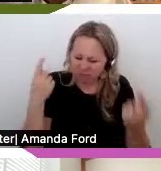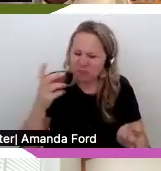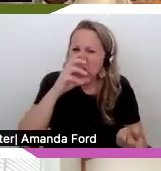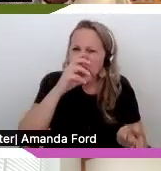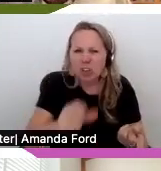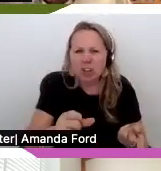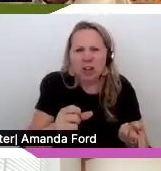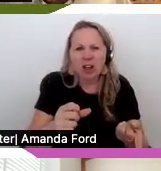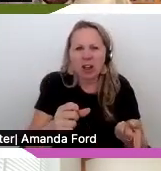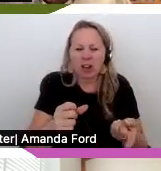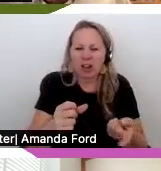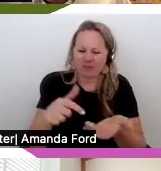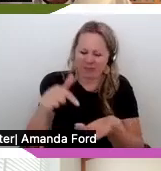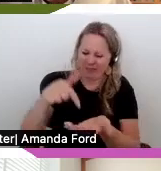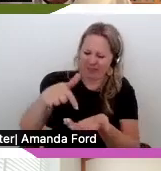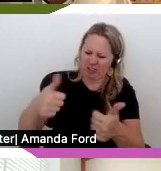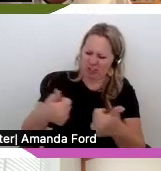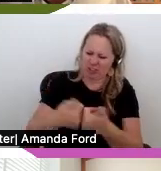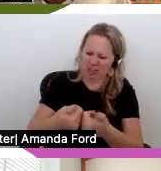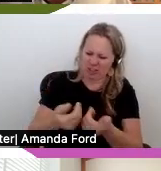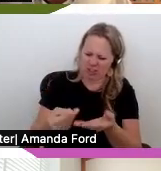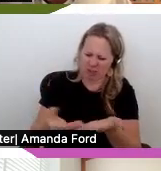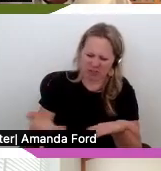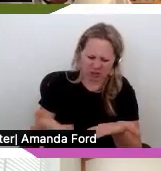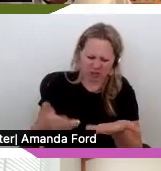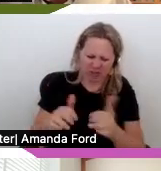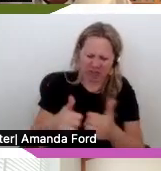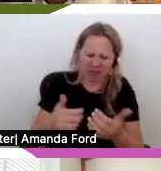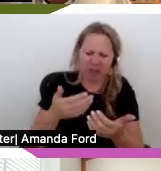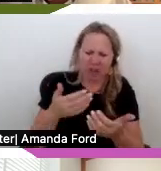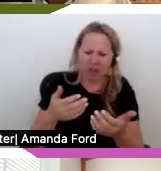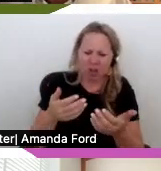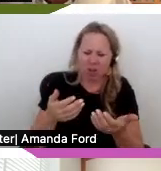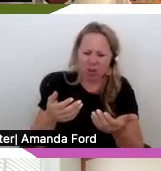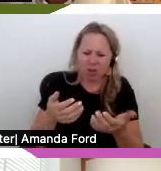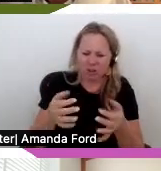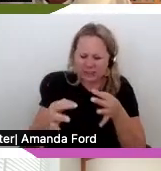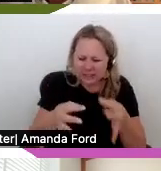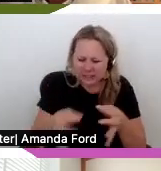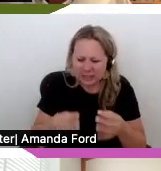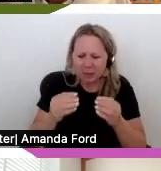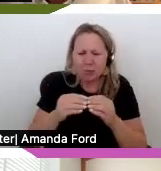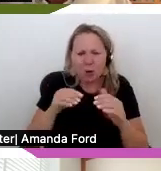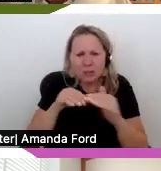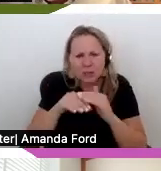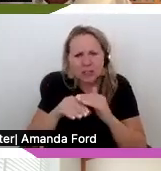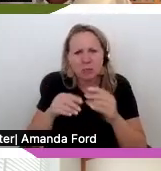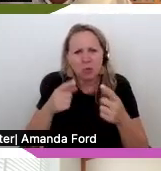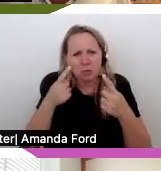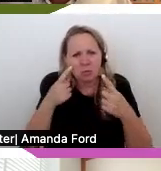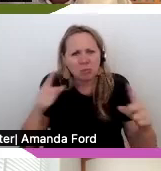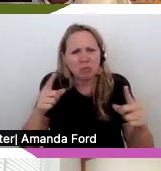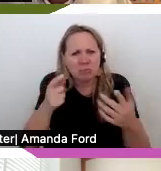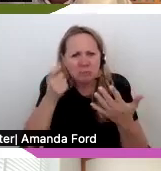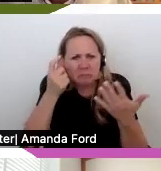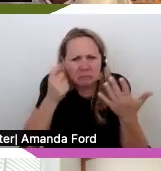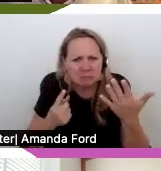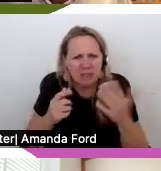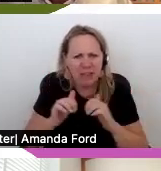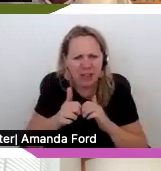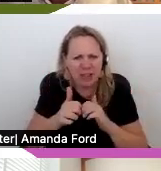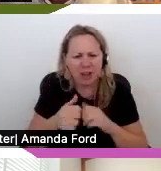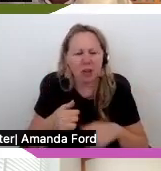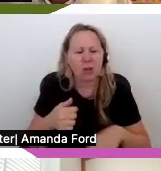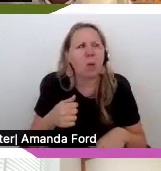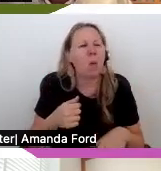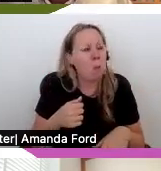challenging material accessible to students. And over time, I've realized that